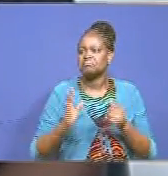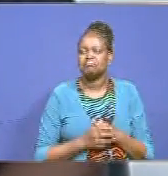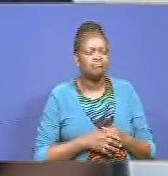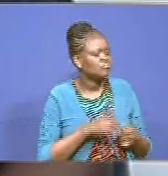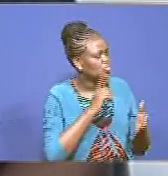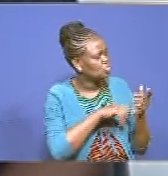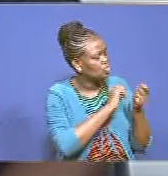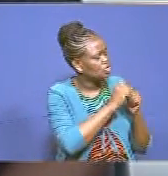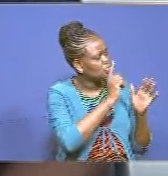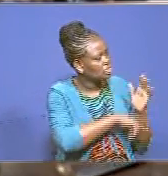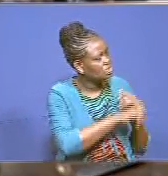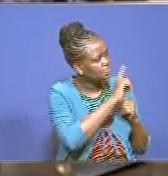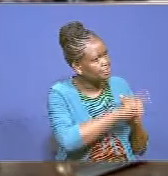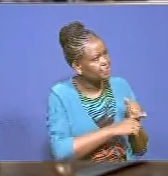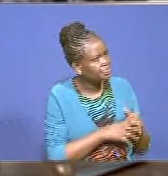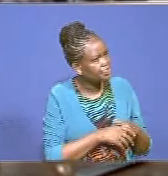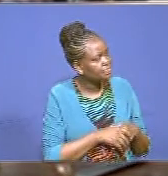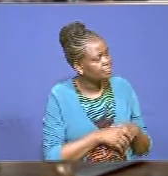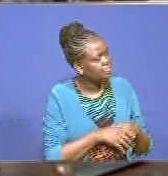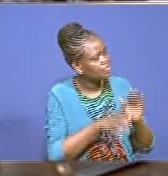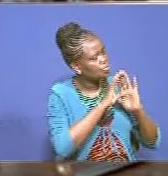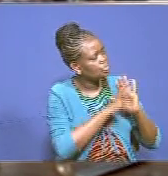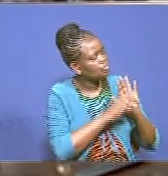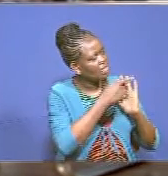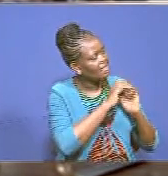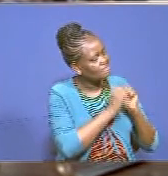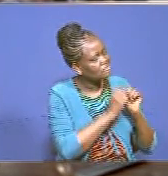you'd want to see changed perhaps in the constitution?